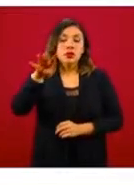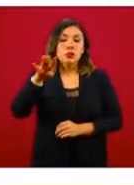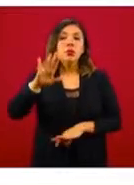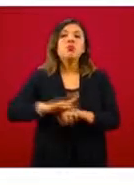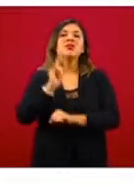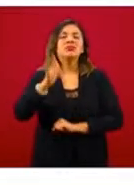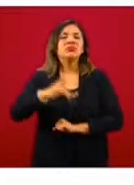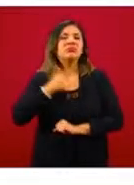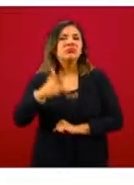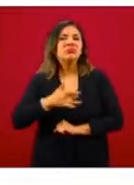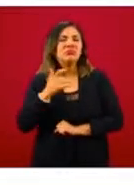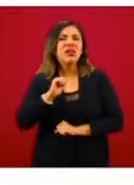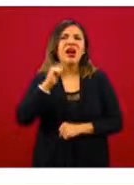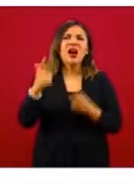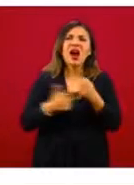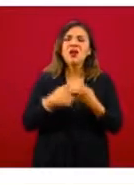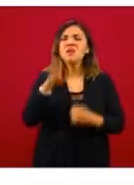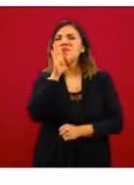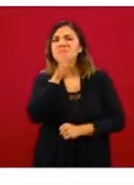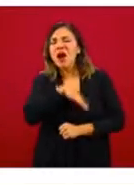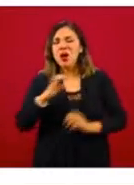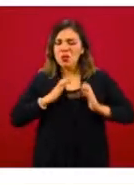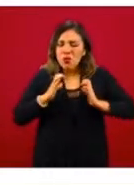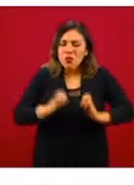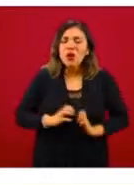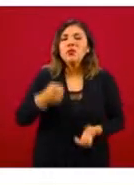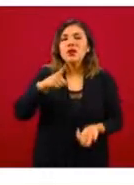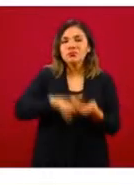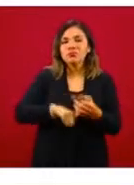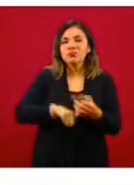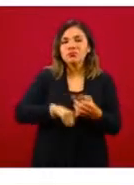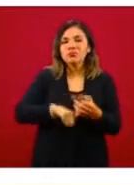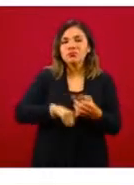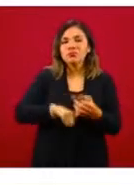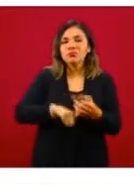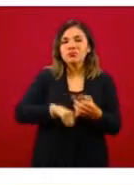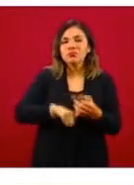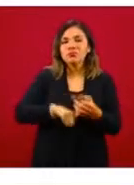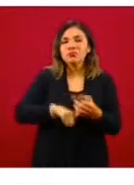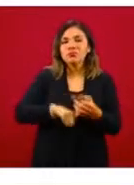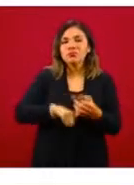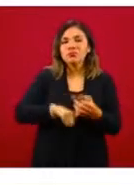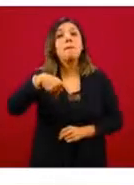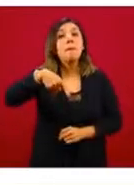been confirmed as having COVID-19.